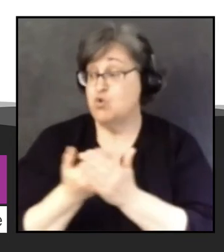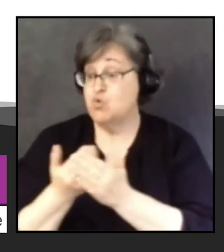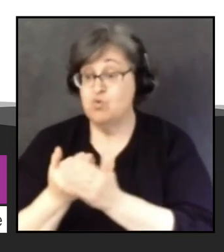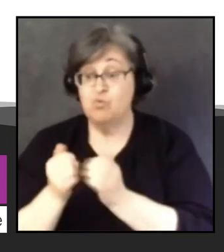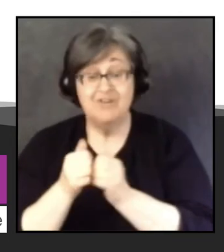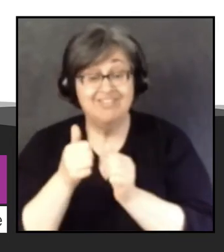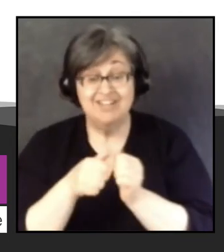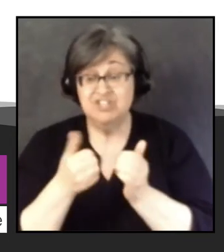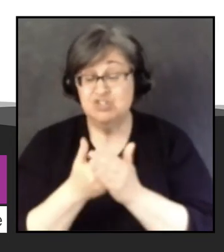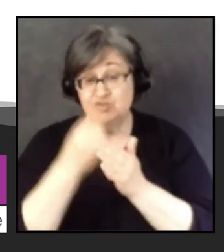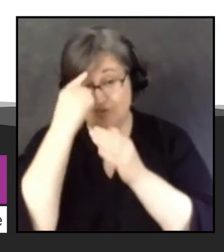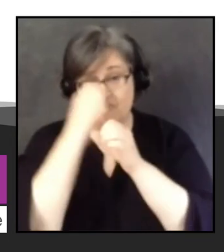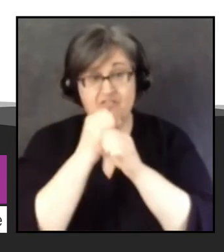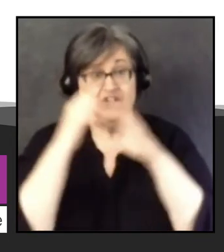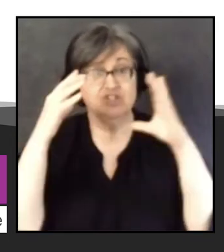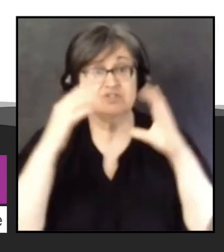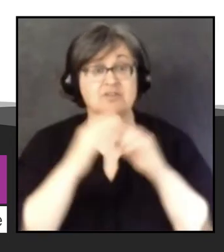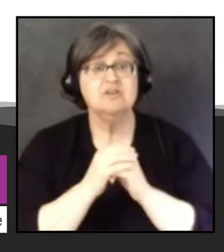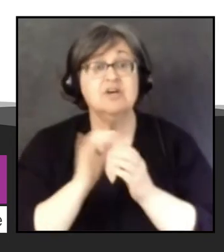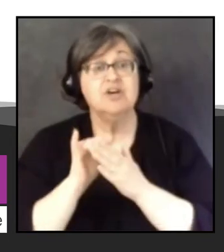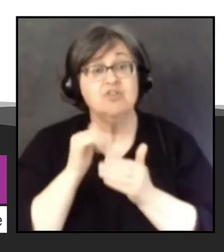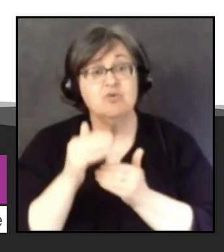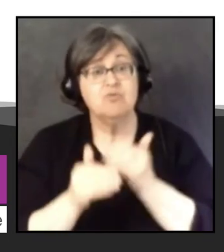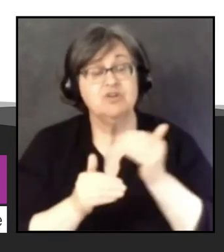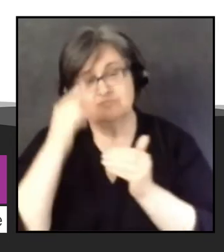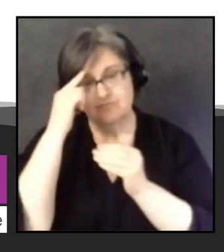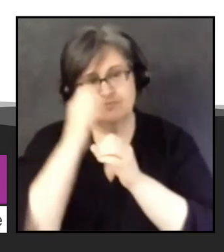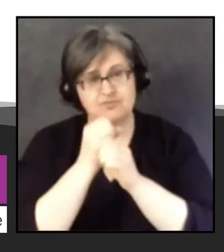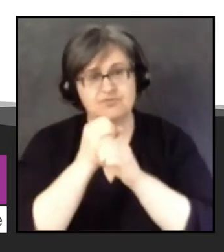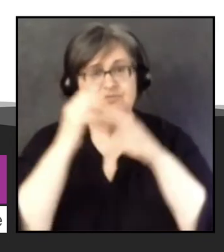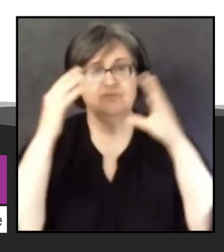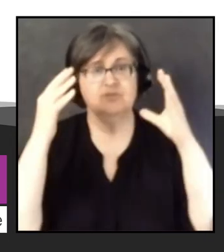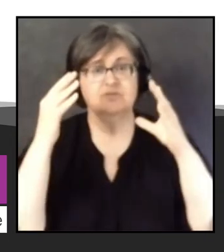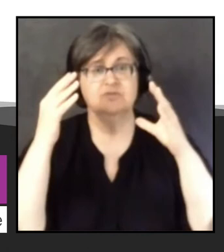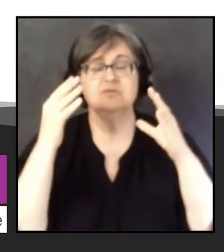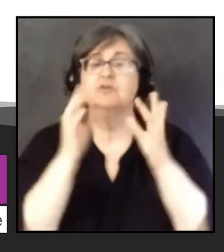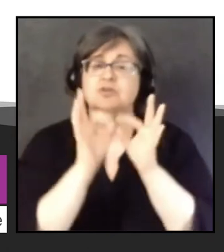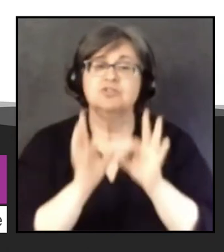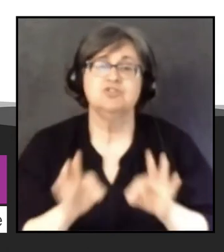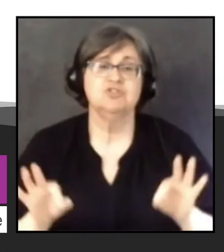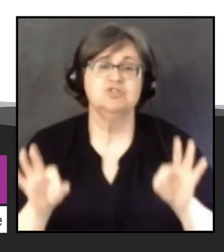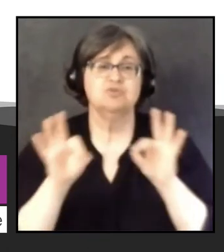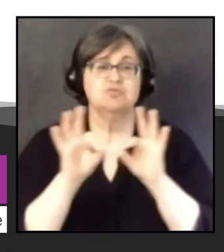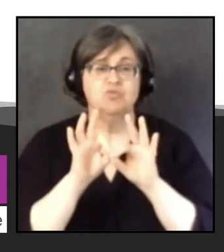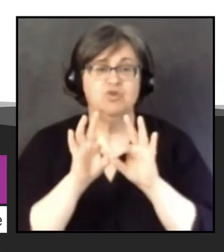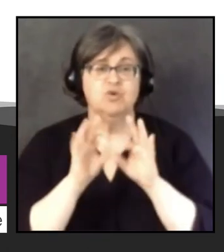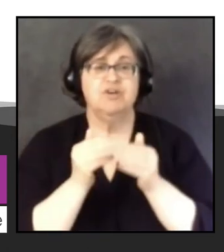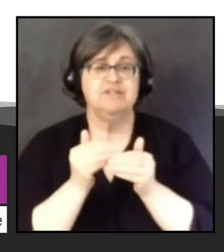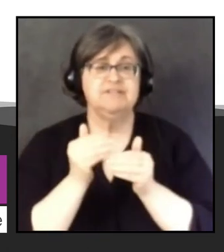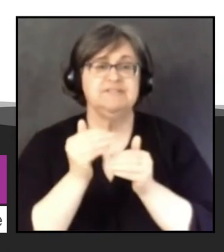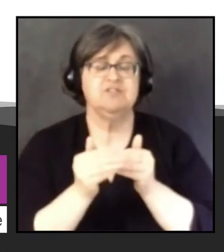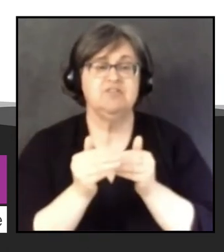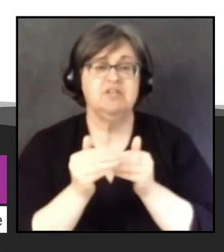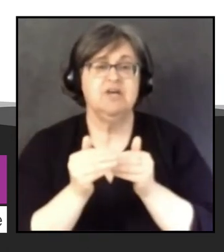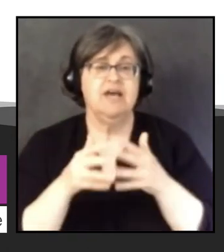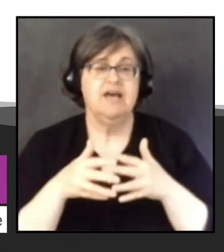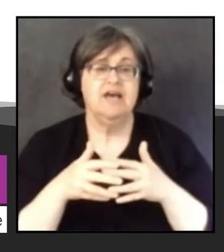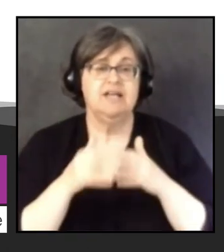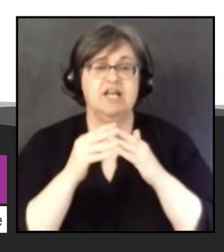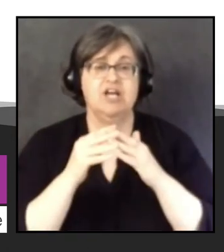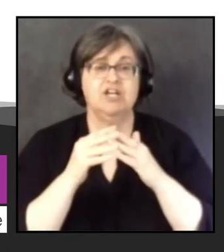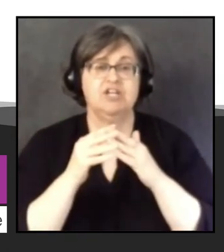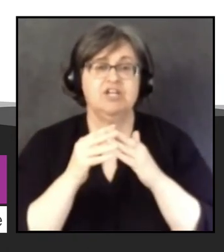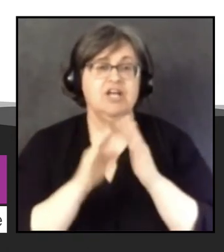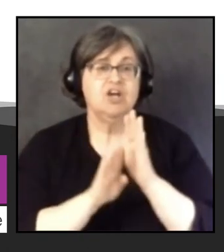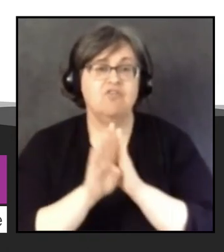visualization. Ultimately, this process of visualizing becomes an important step in enacting and cultivating